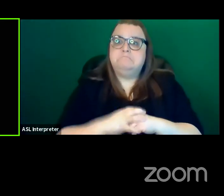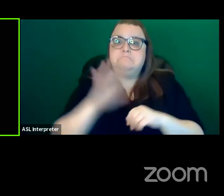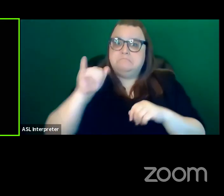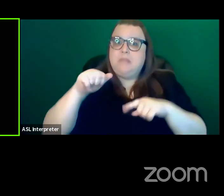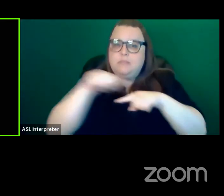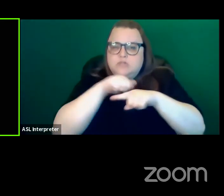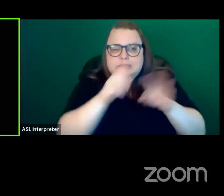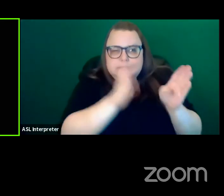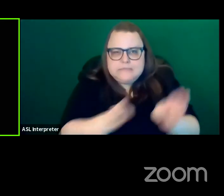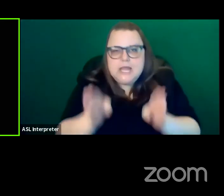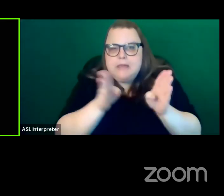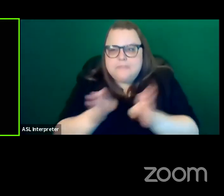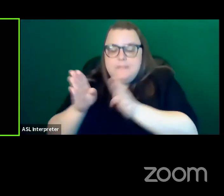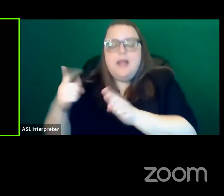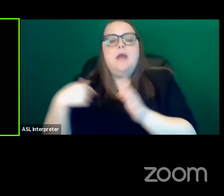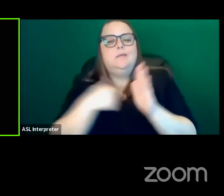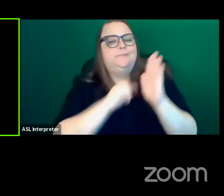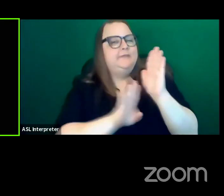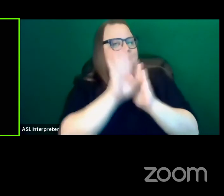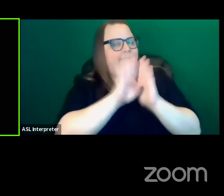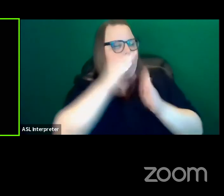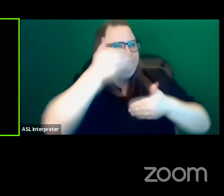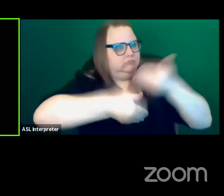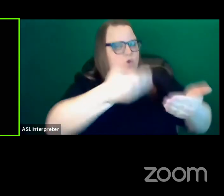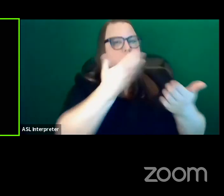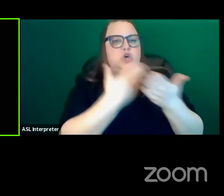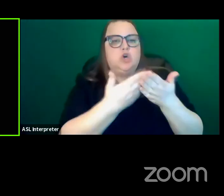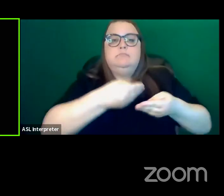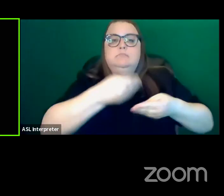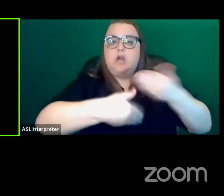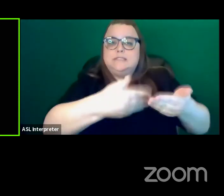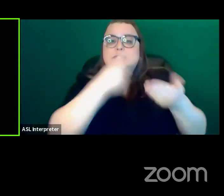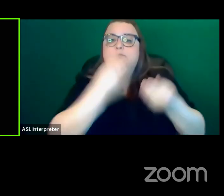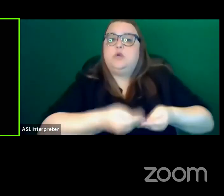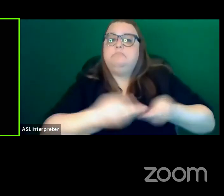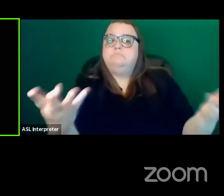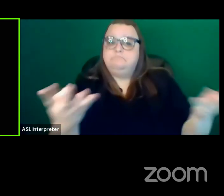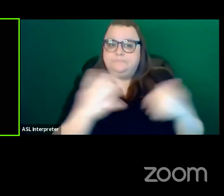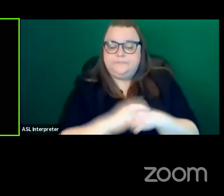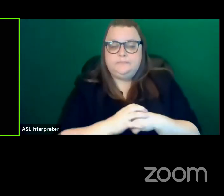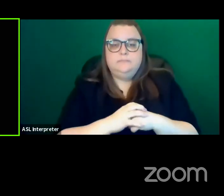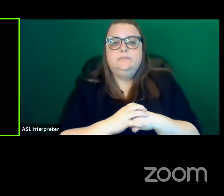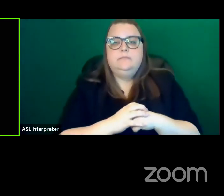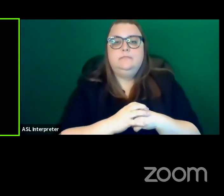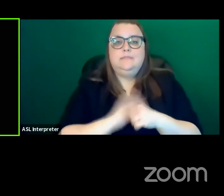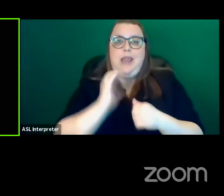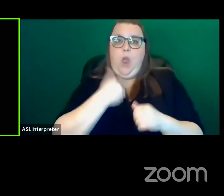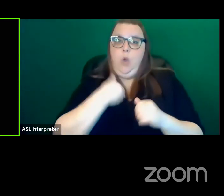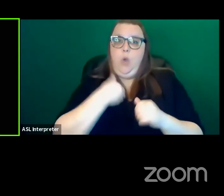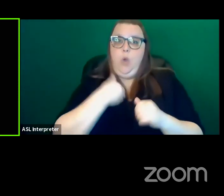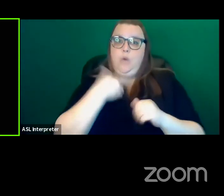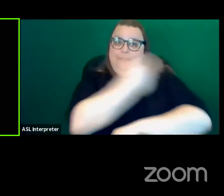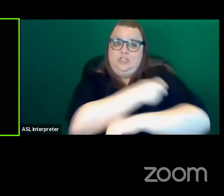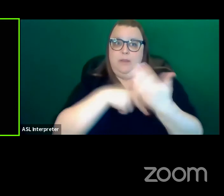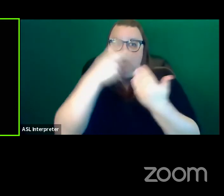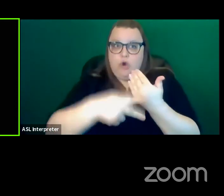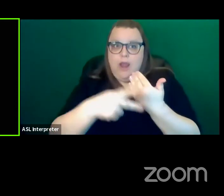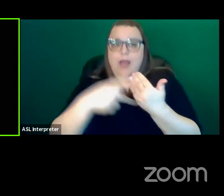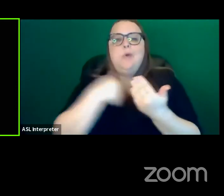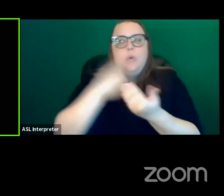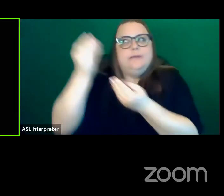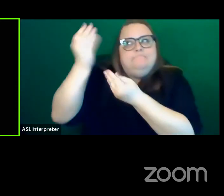developed a more comprehensive process for distribution. The Nevada State Immunization Program is receiving regular updates